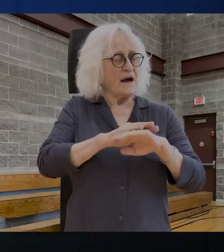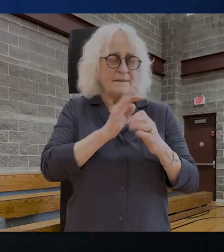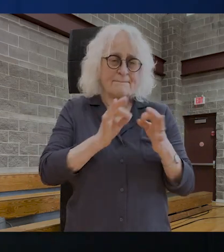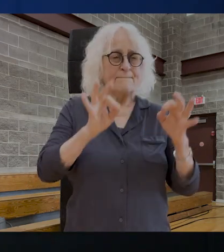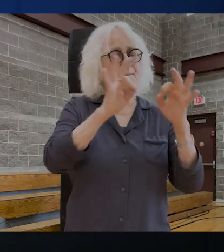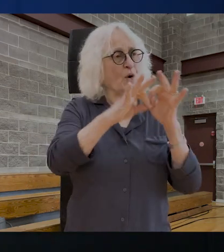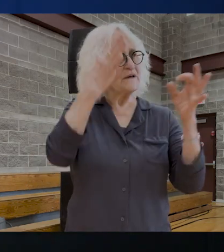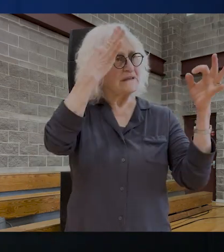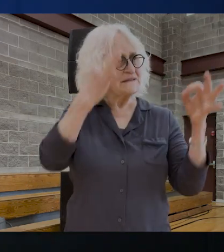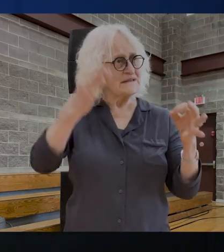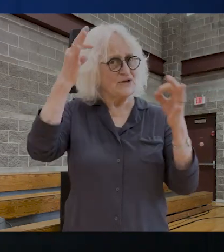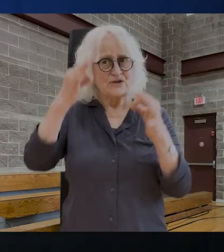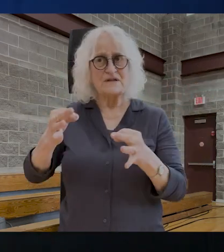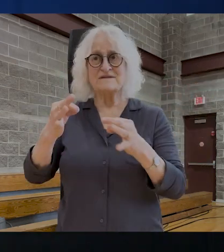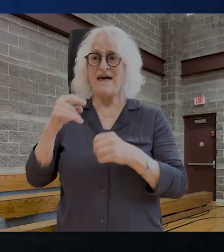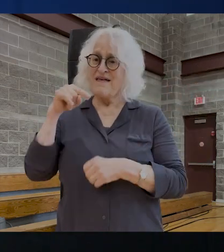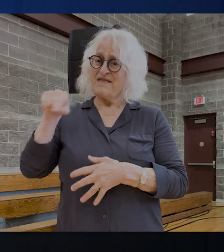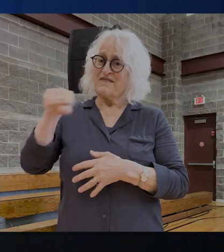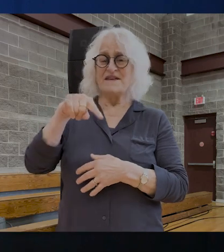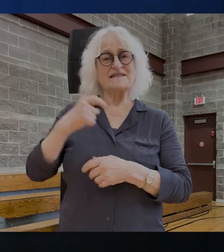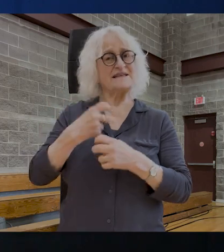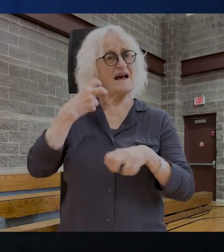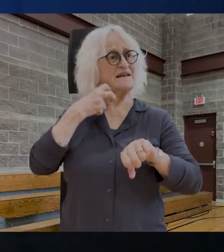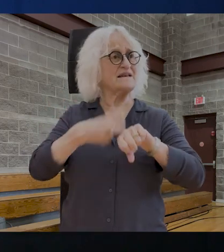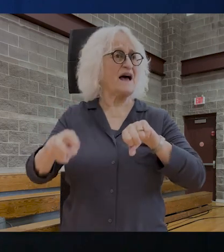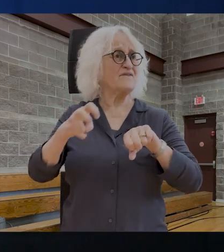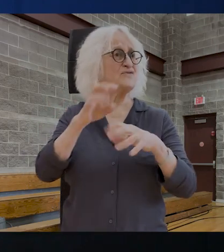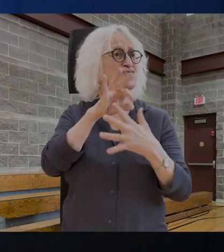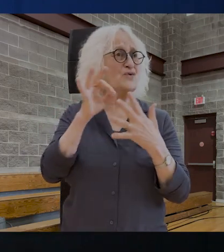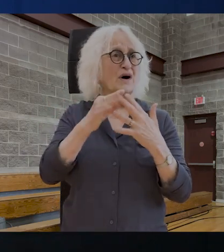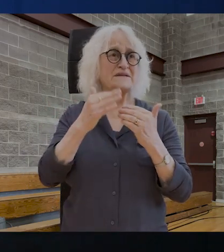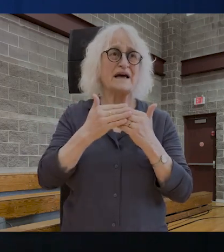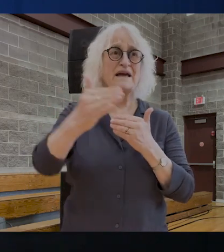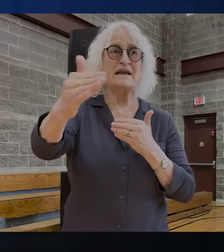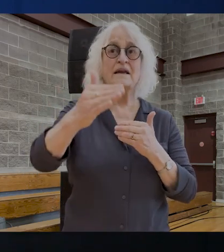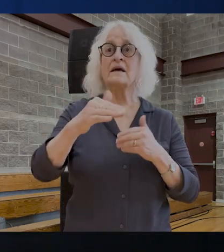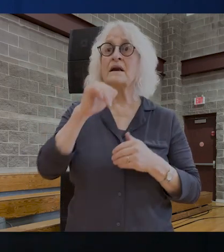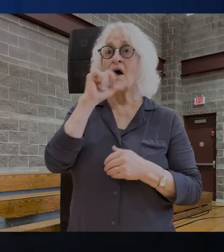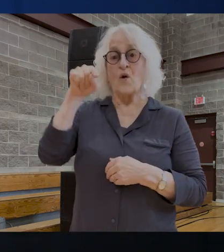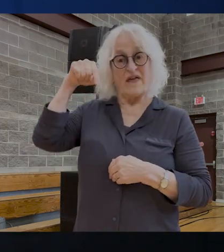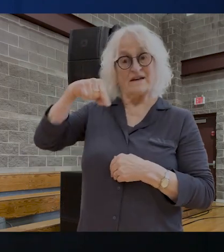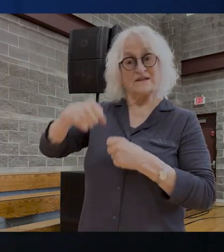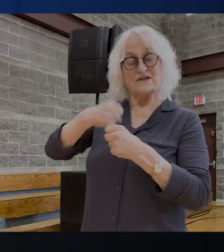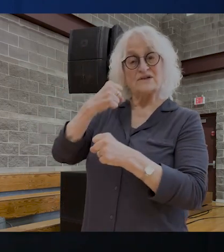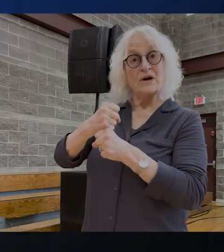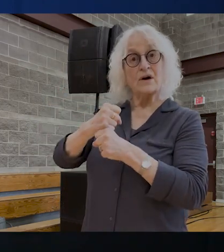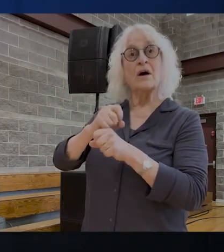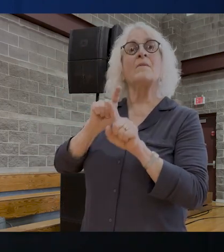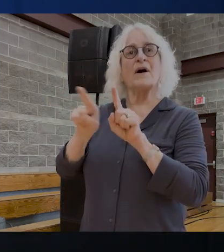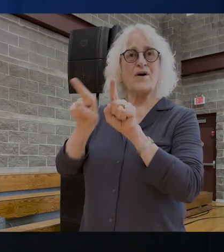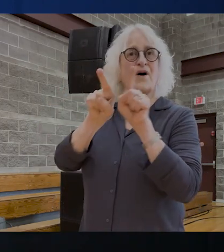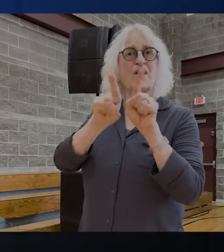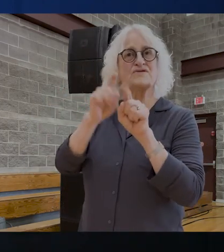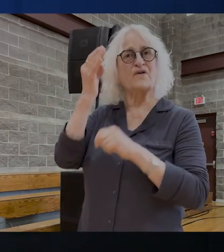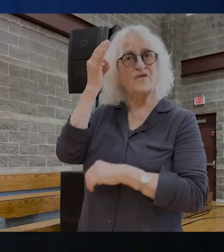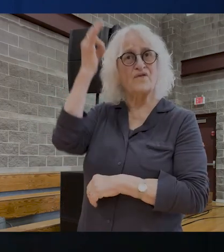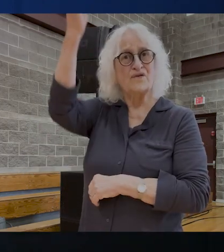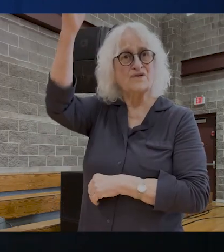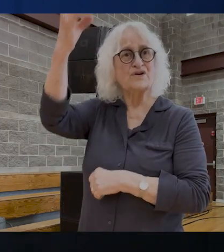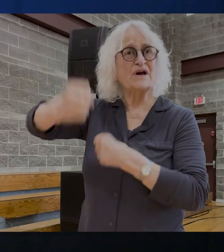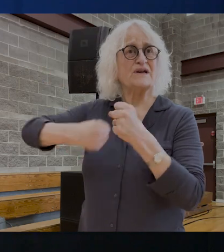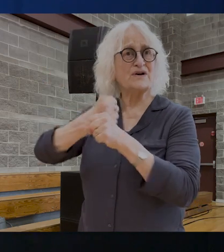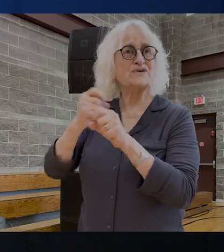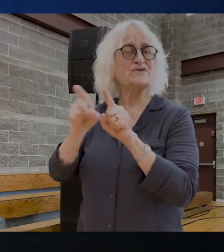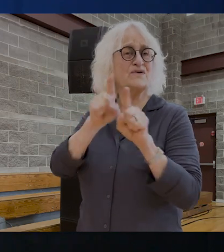this is a tough choice ahead, not only in this budget for any additions, but also in future budgets